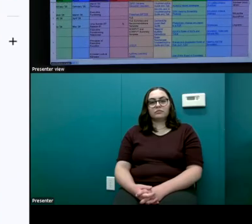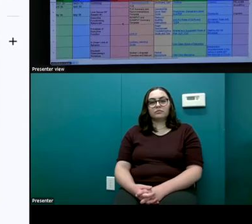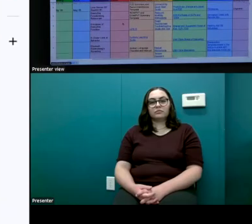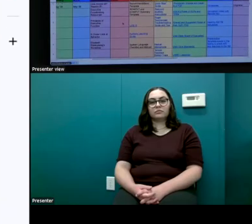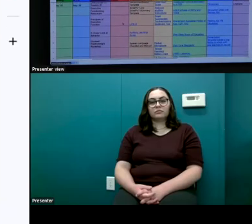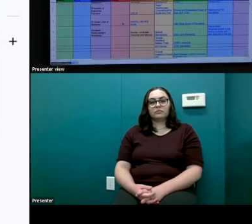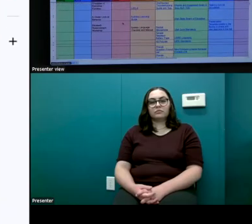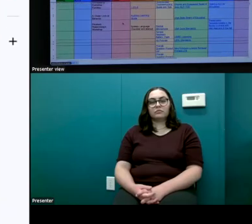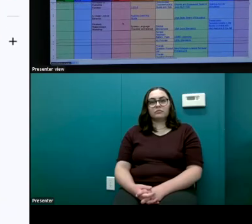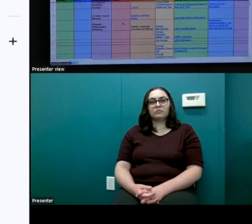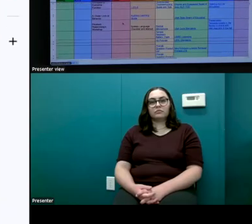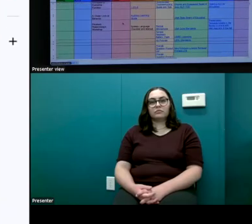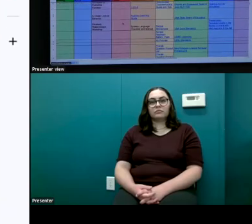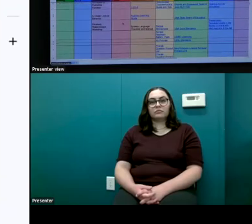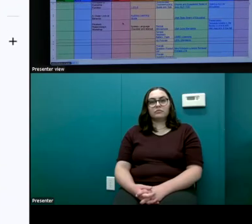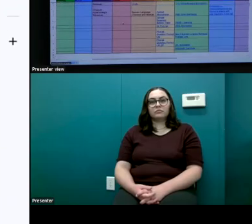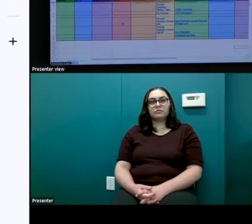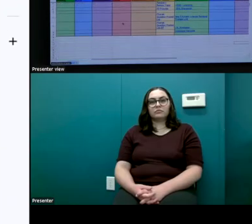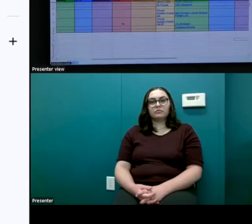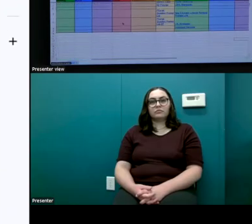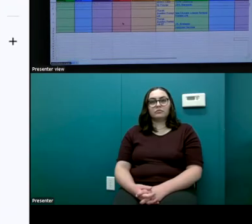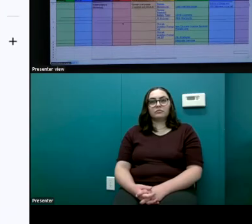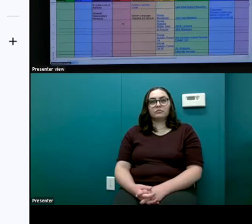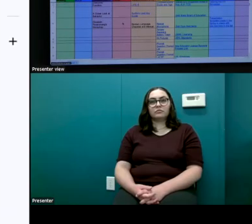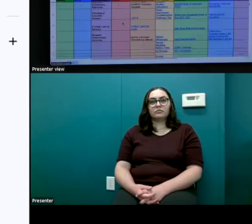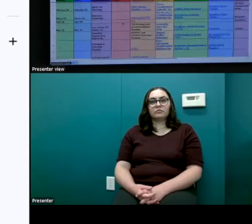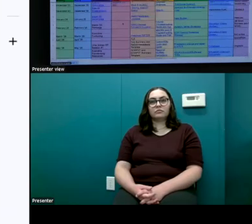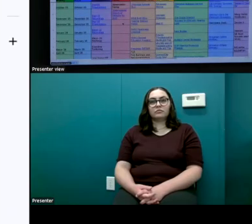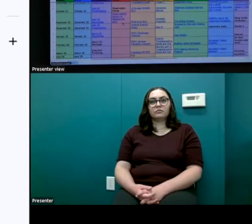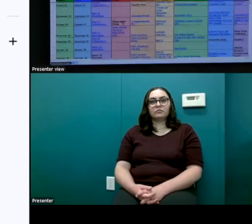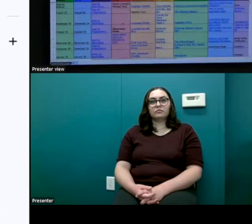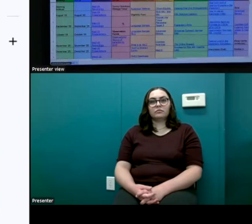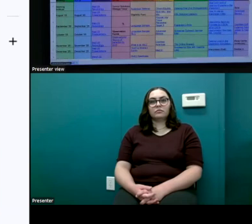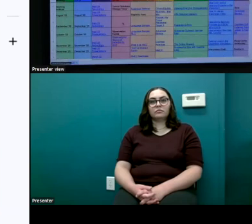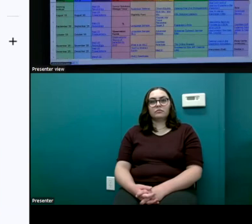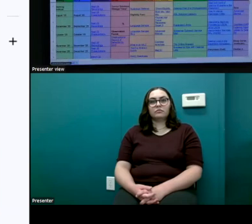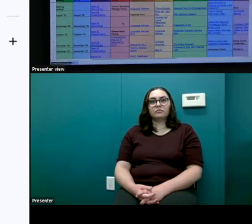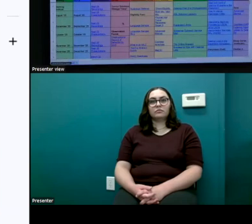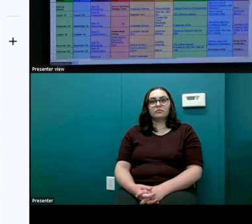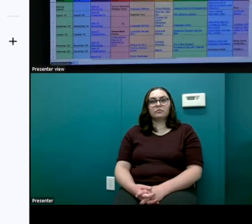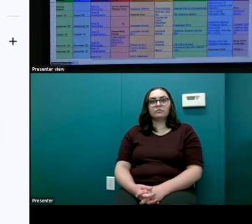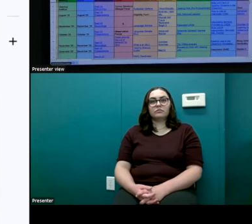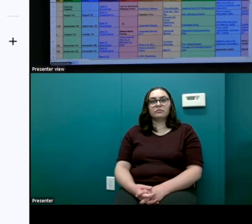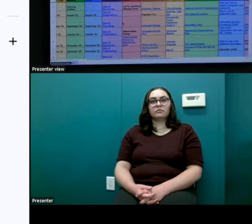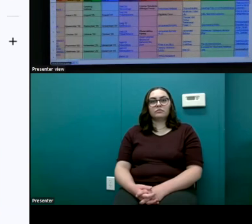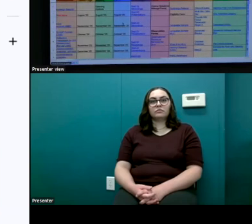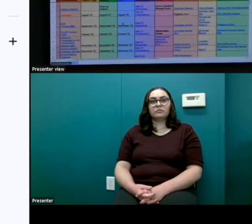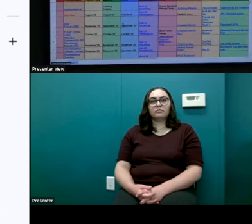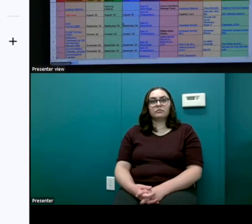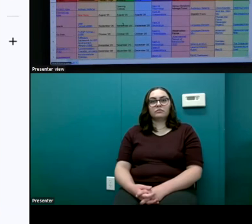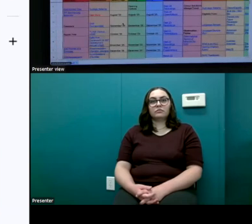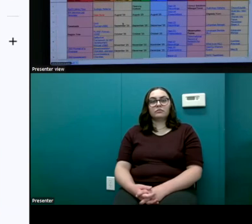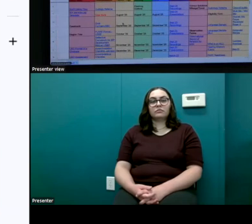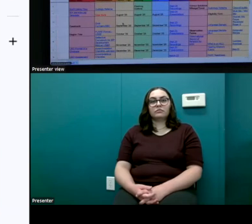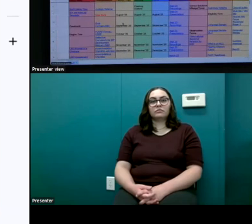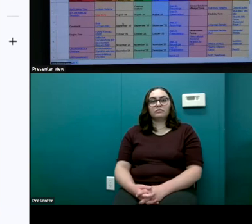like, observe. Are they gonna be ready to work or do they get English class? Yeah. That's what they say.